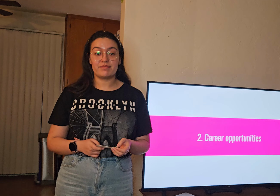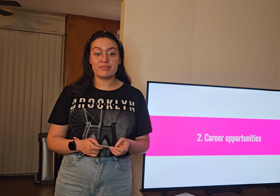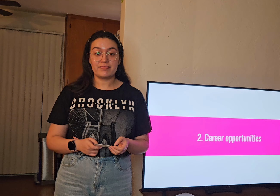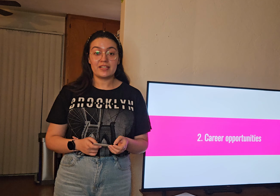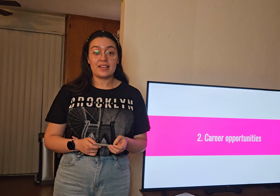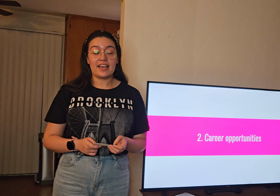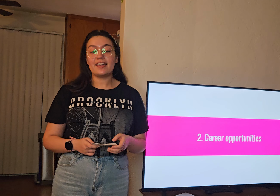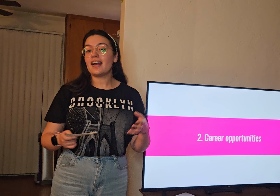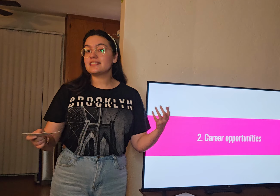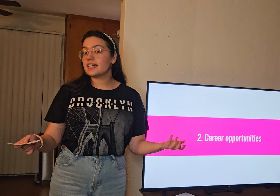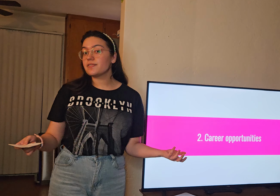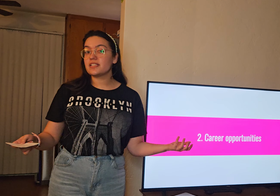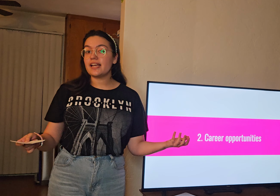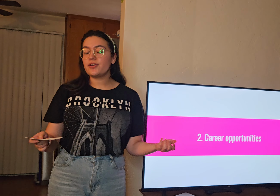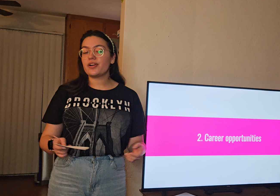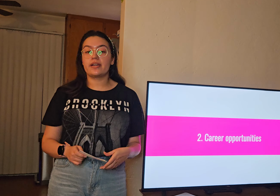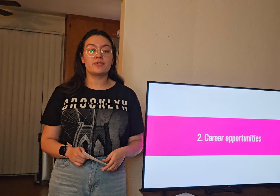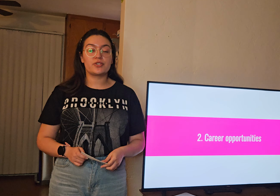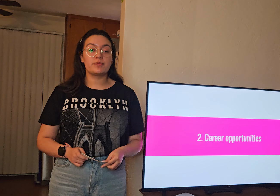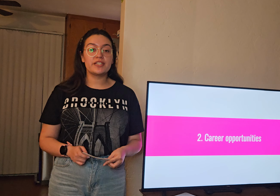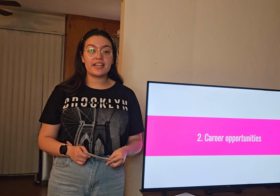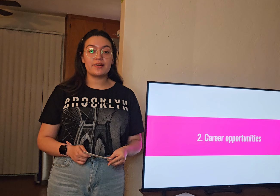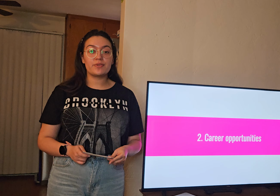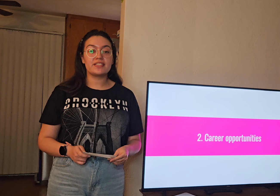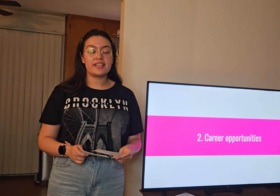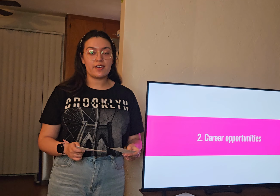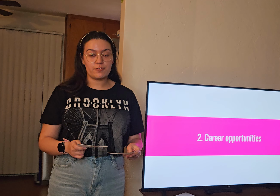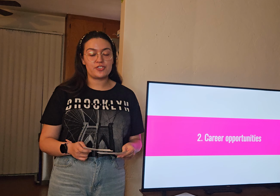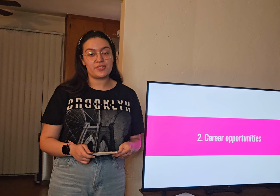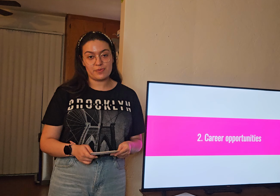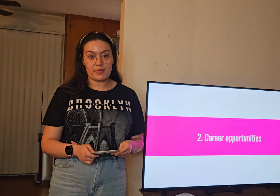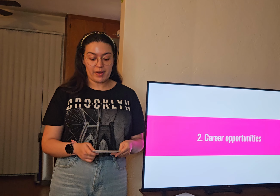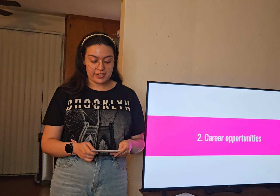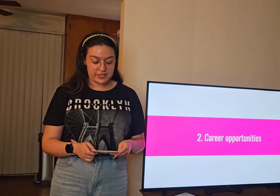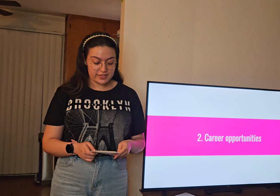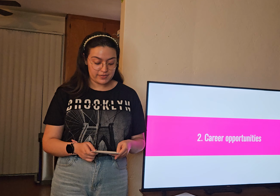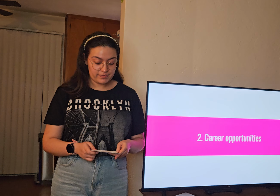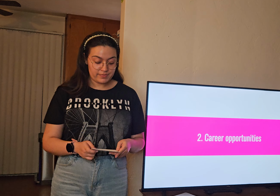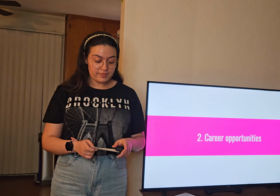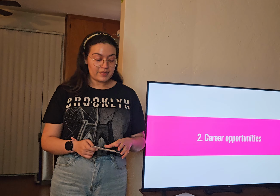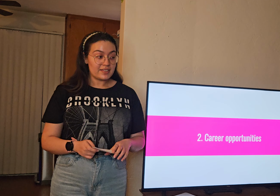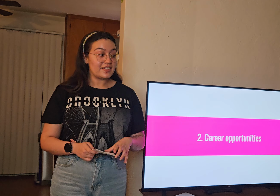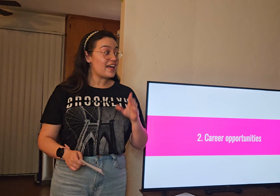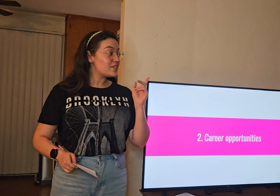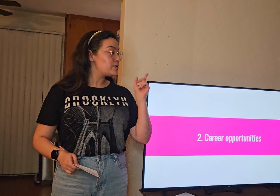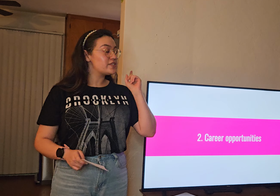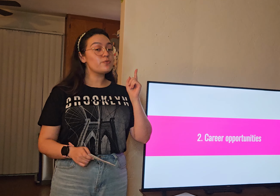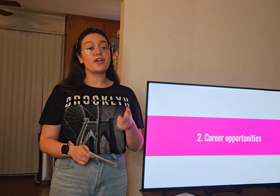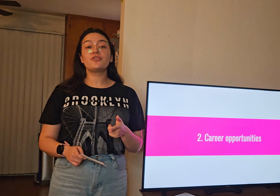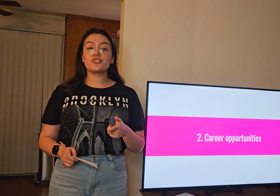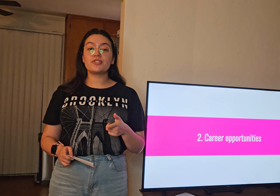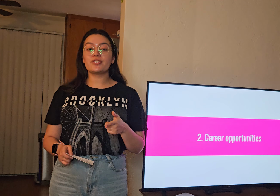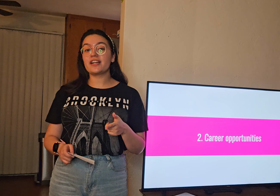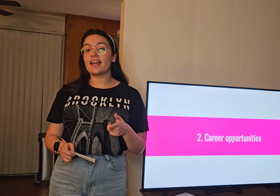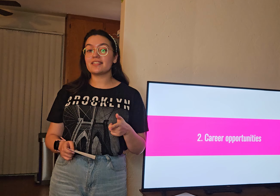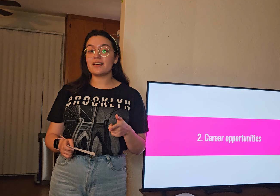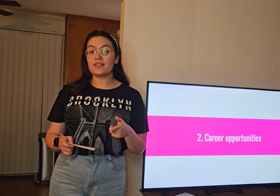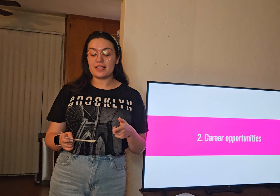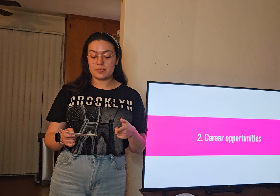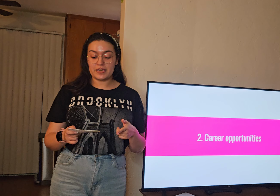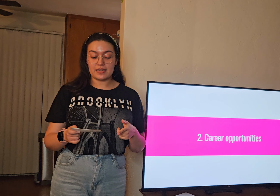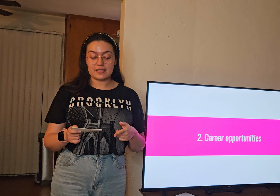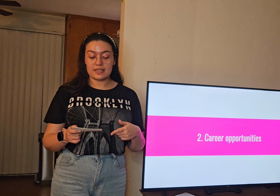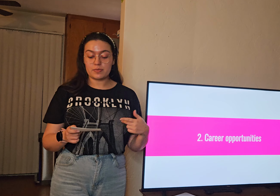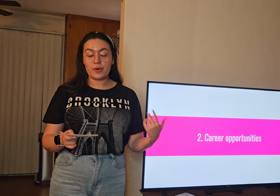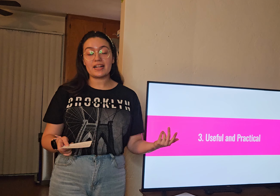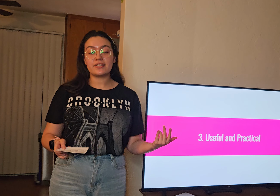ASL. And at the end of the day, you're able to communicate with the deaf, which is what matters. The last reason why you should learn ASL